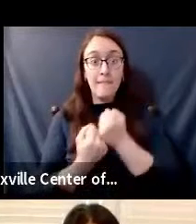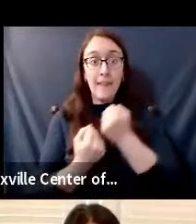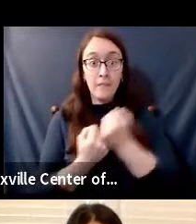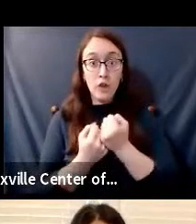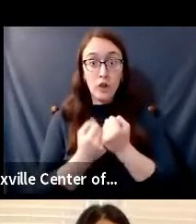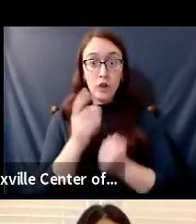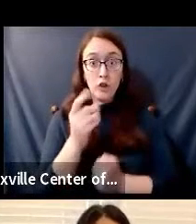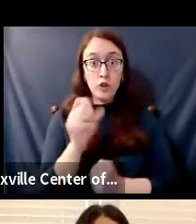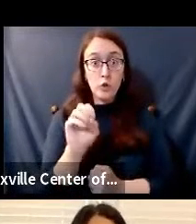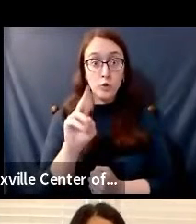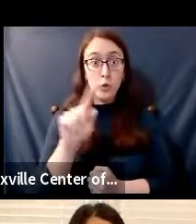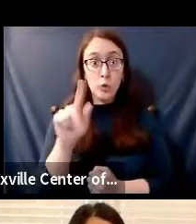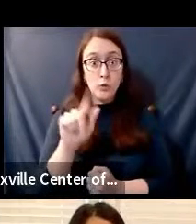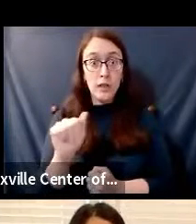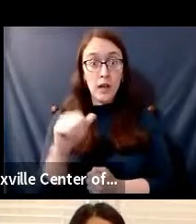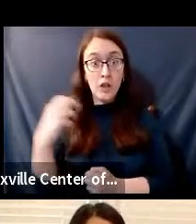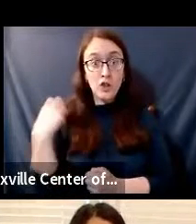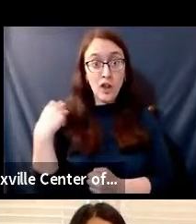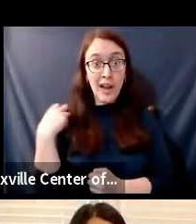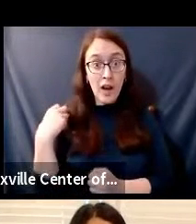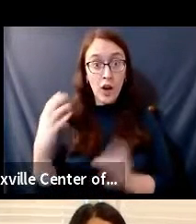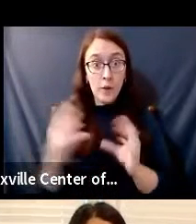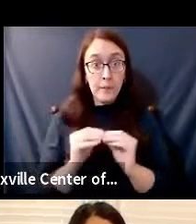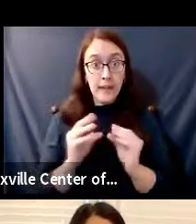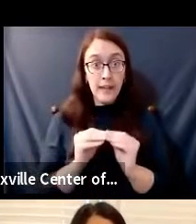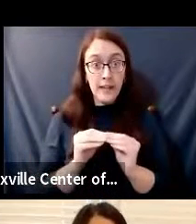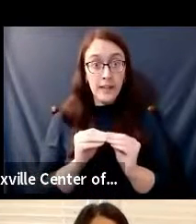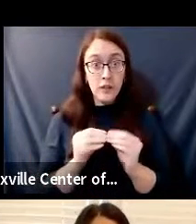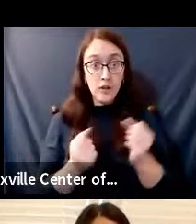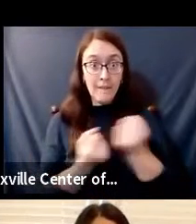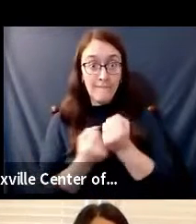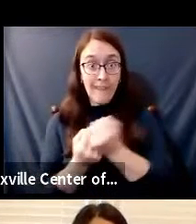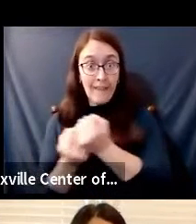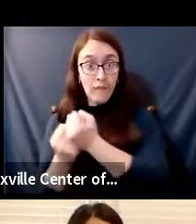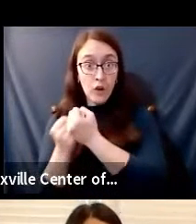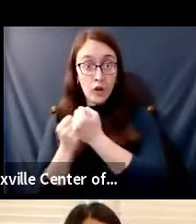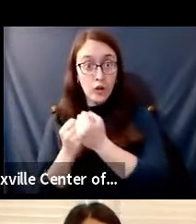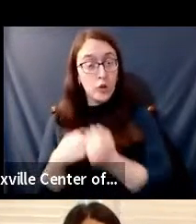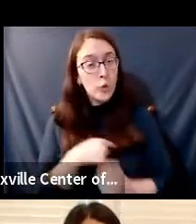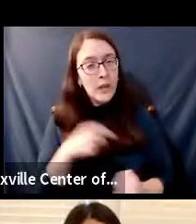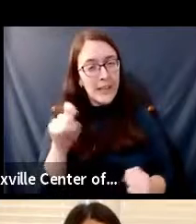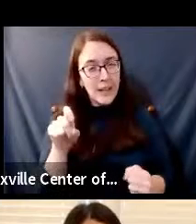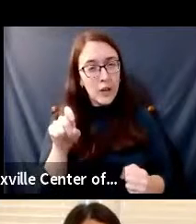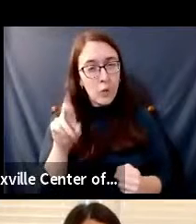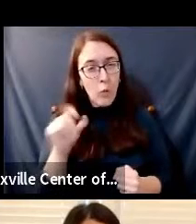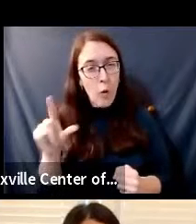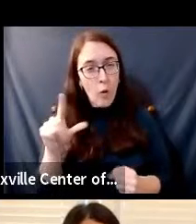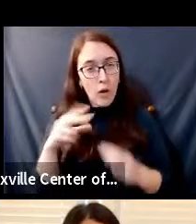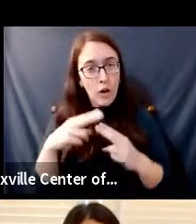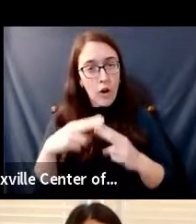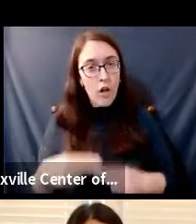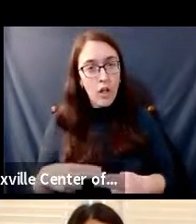Dr. Souza chairing the meeting. We'll have to do a roll call, Narda.